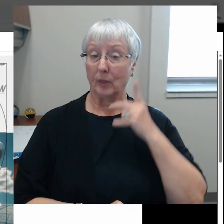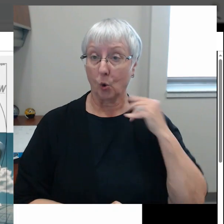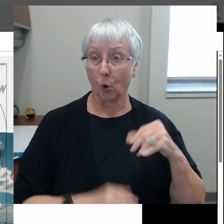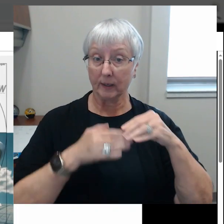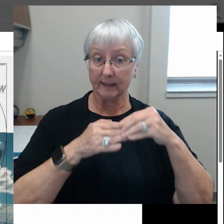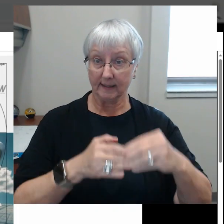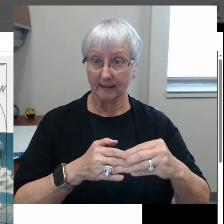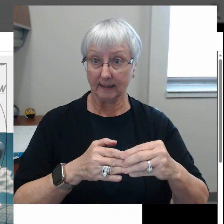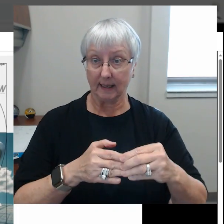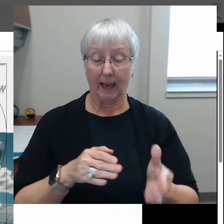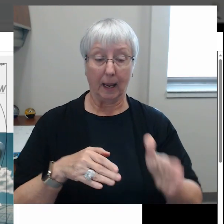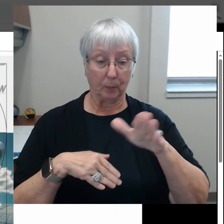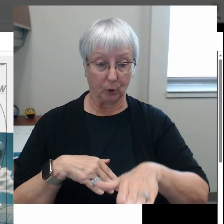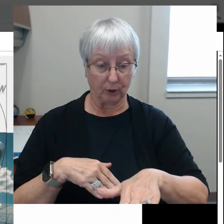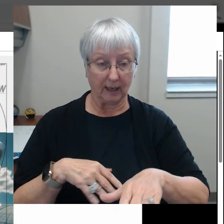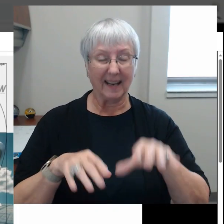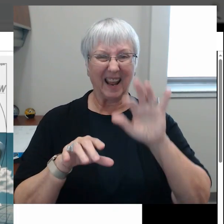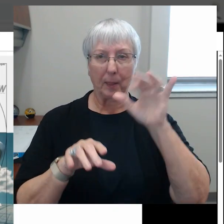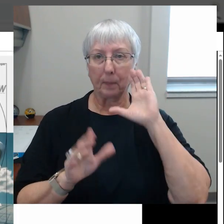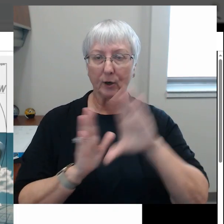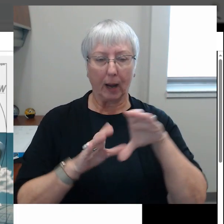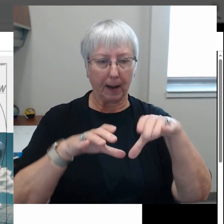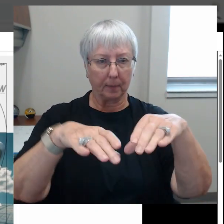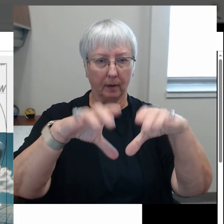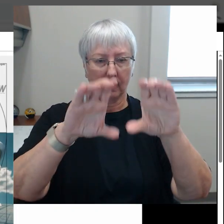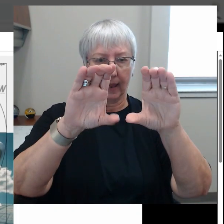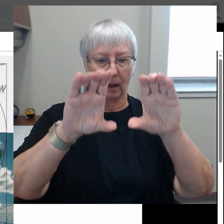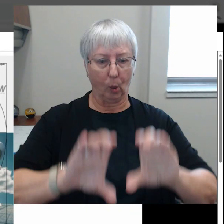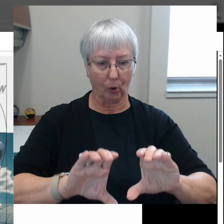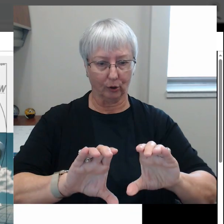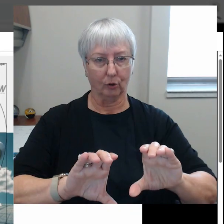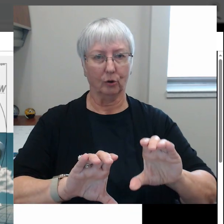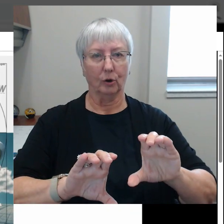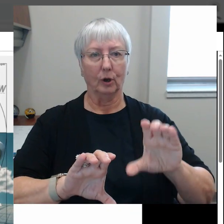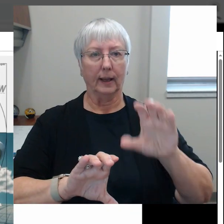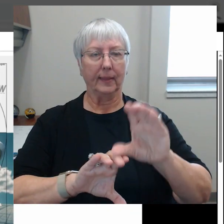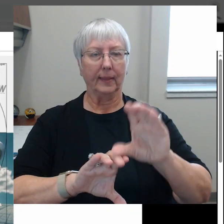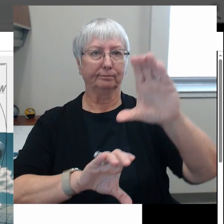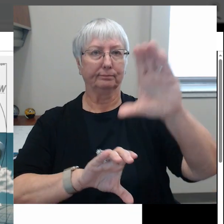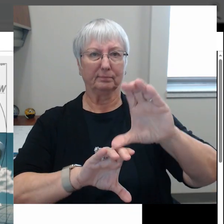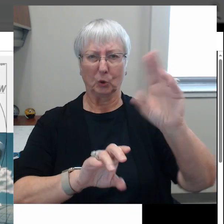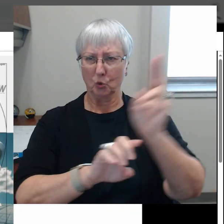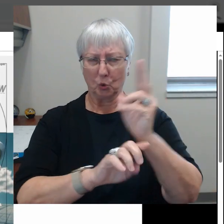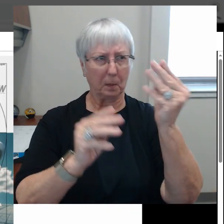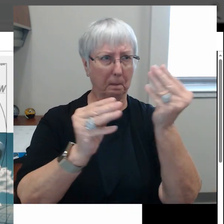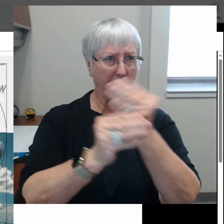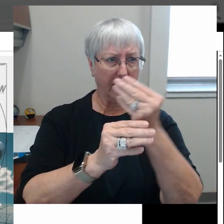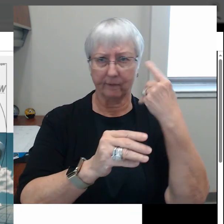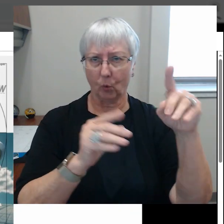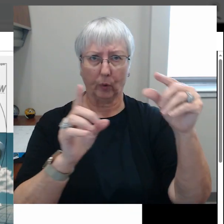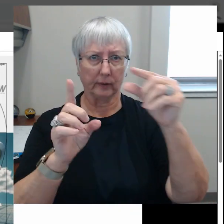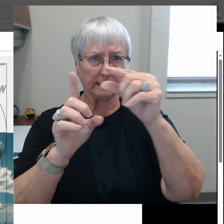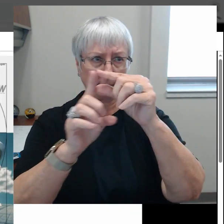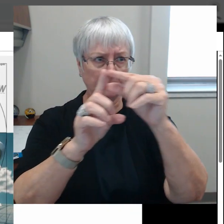create negative space that now relates mathematically to the image size. The typography,